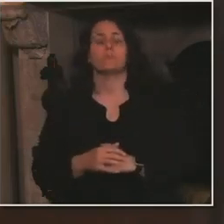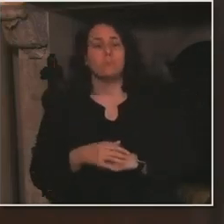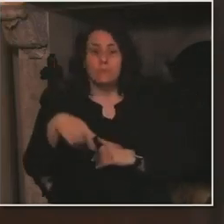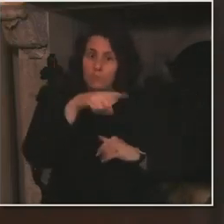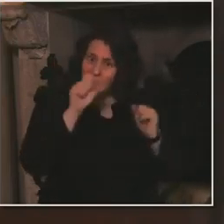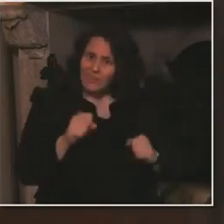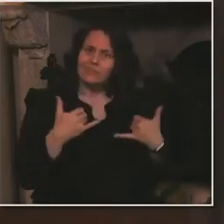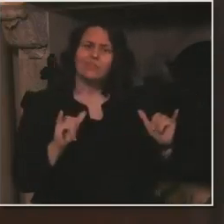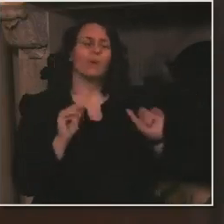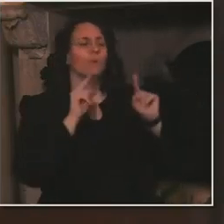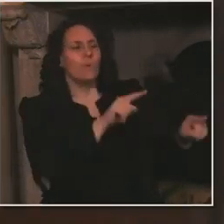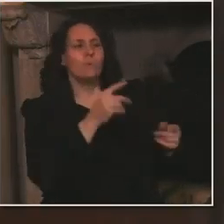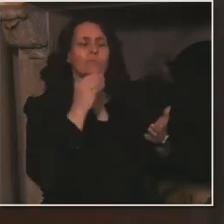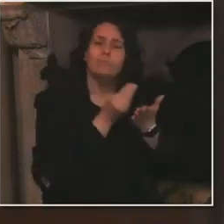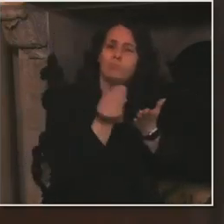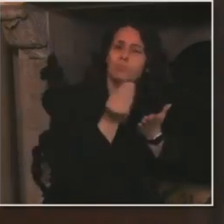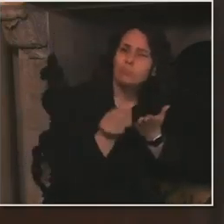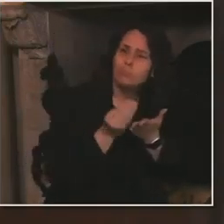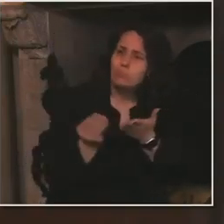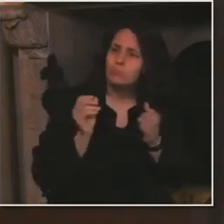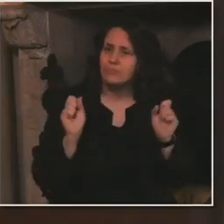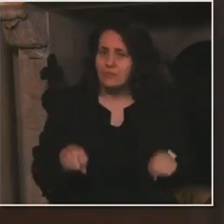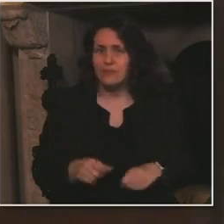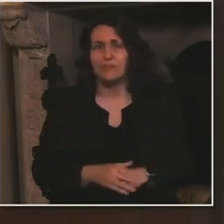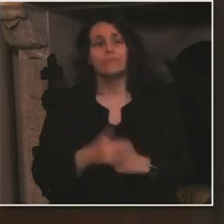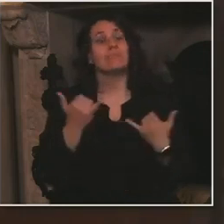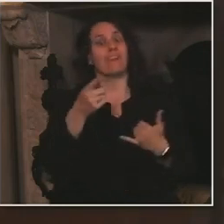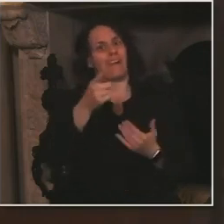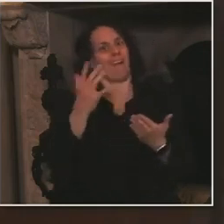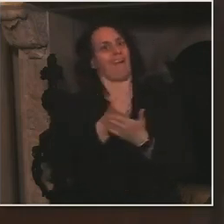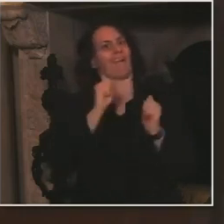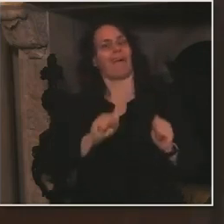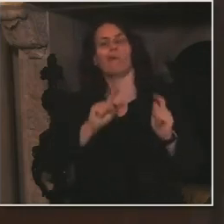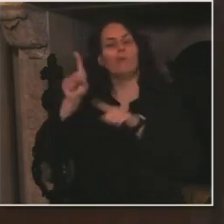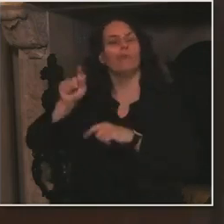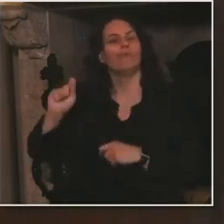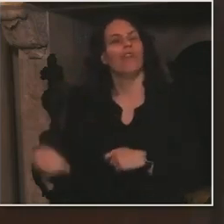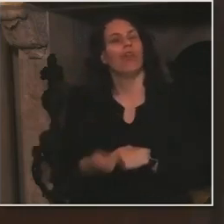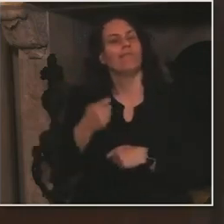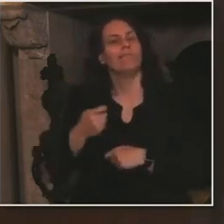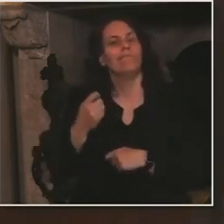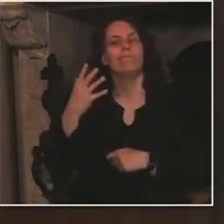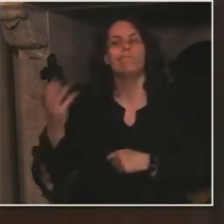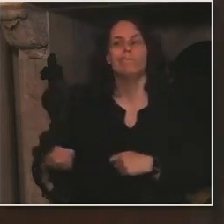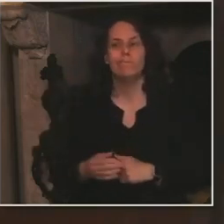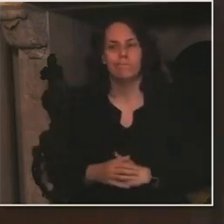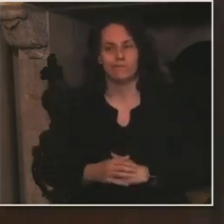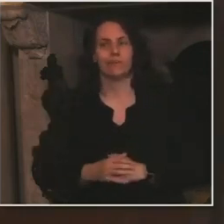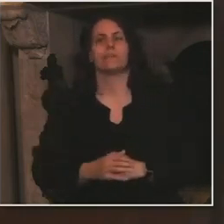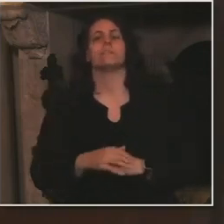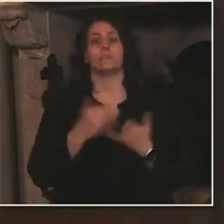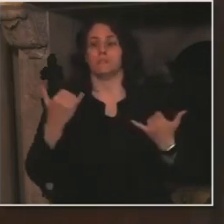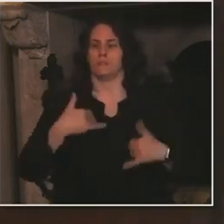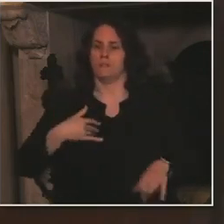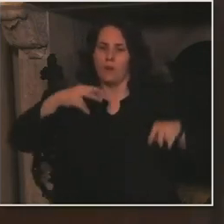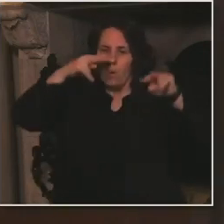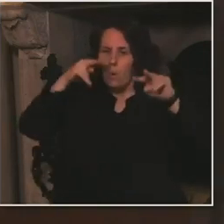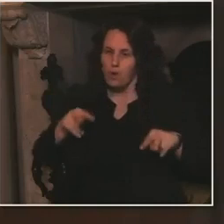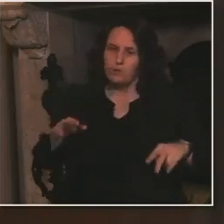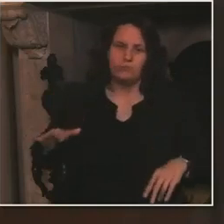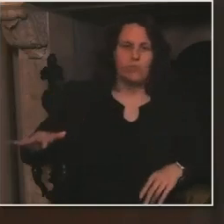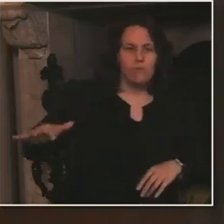golf, expanded curbside pickup for many retailers, and continue to evaluate ways that businesses can operate